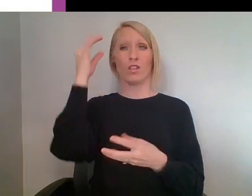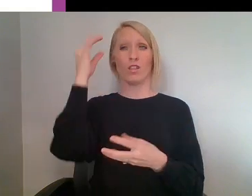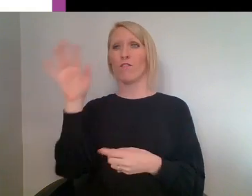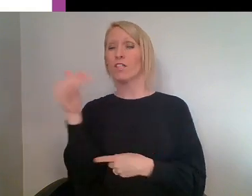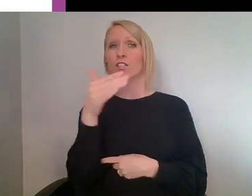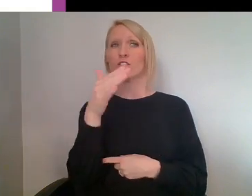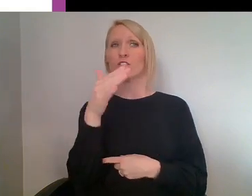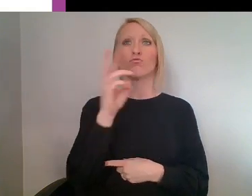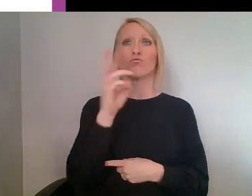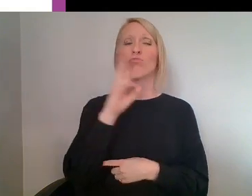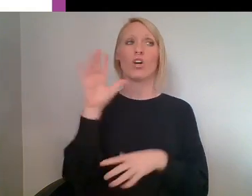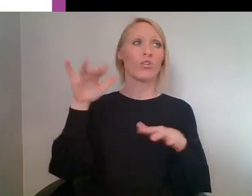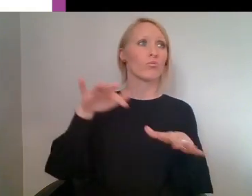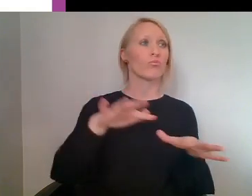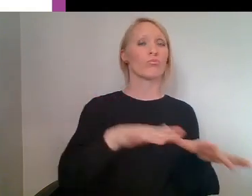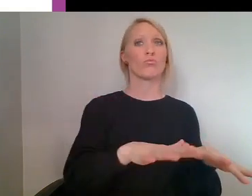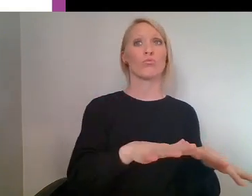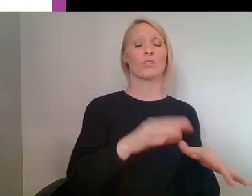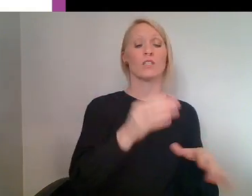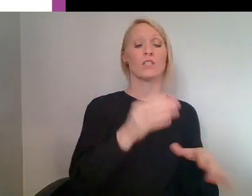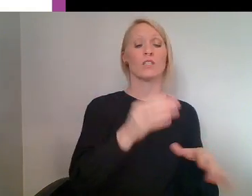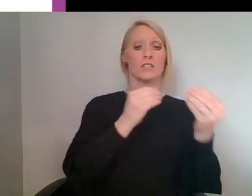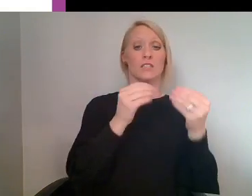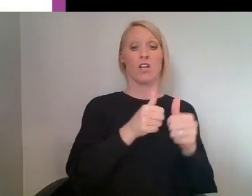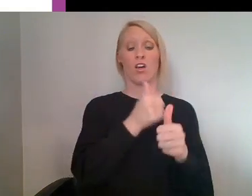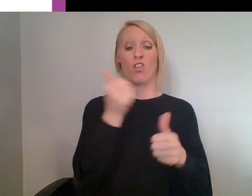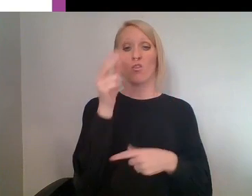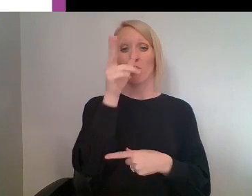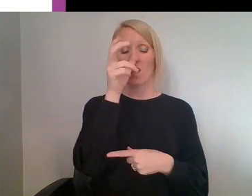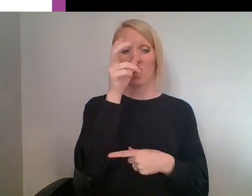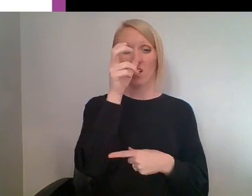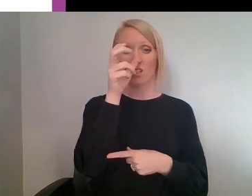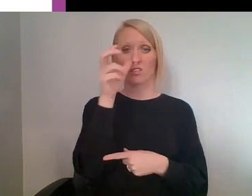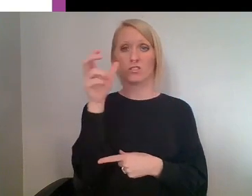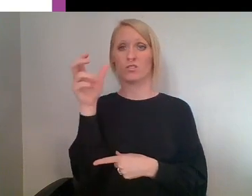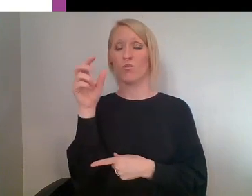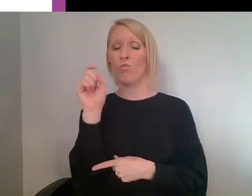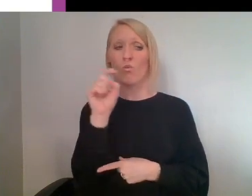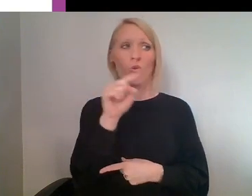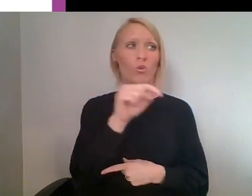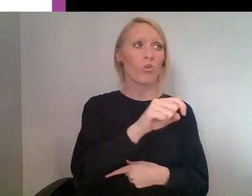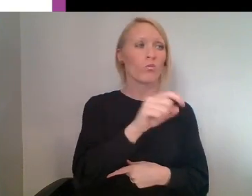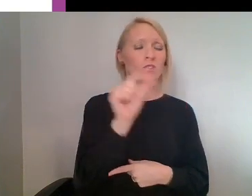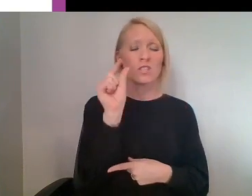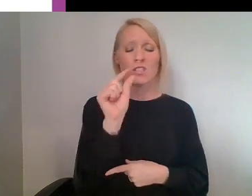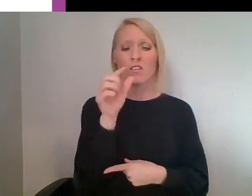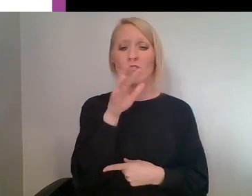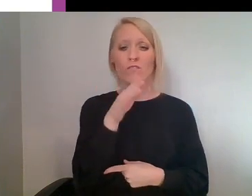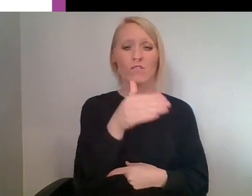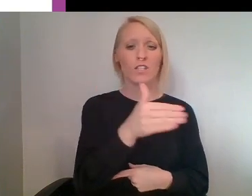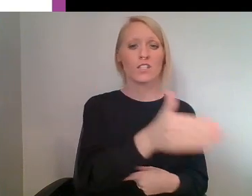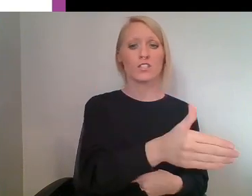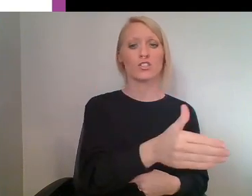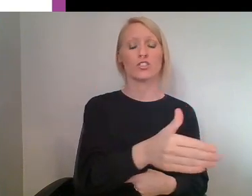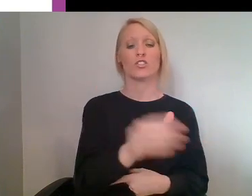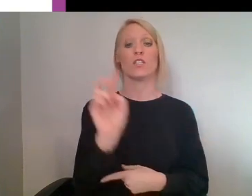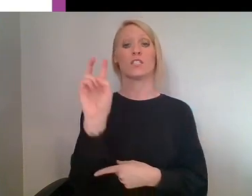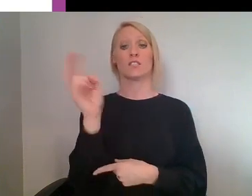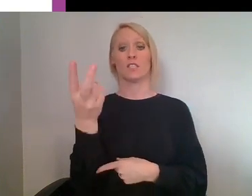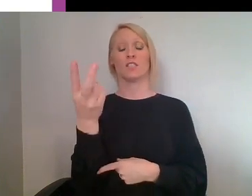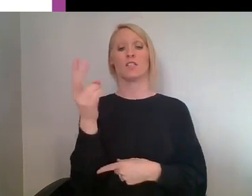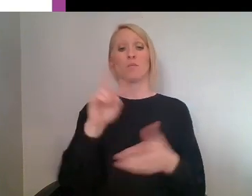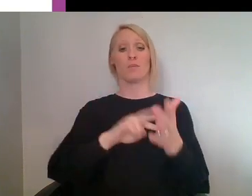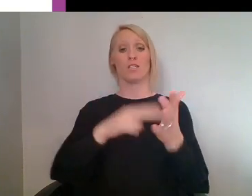ocean. They will eat other small bugs. They'll eat leeches, they'll eat worms, they'll eat little tiny fish. So they're secondary consumers because